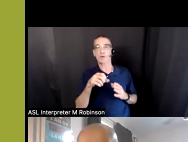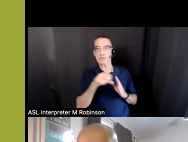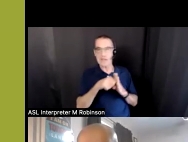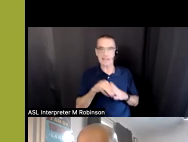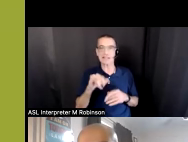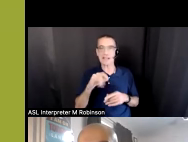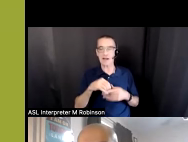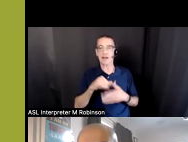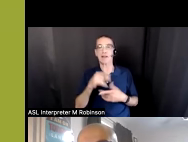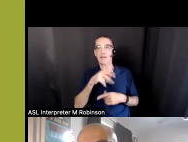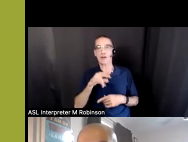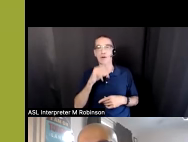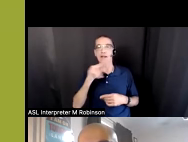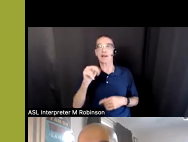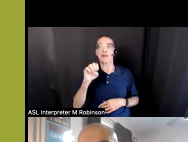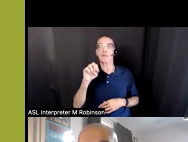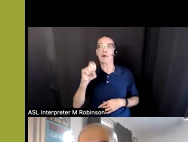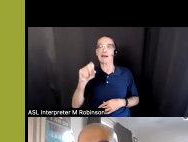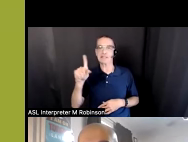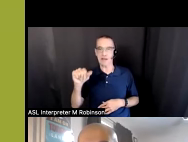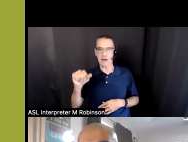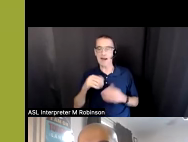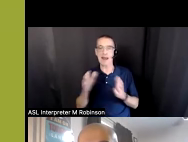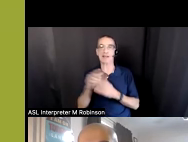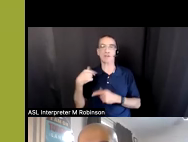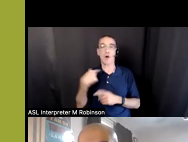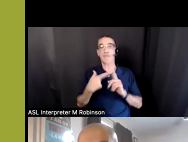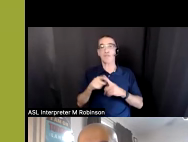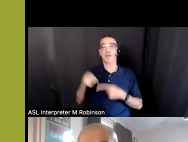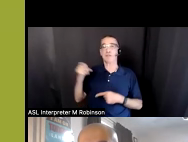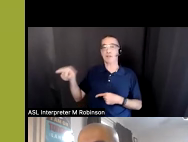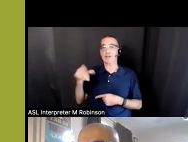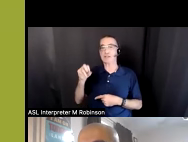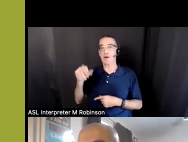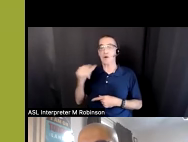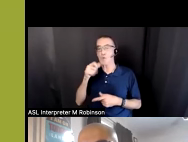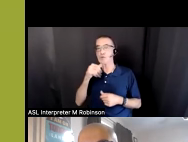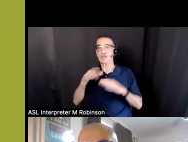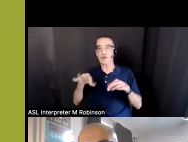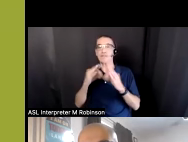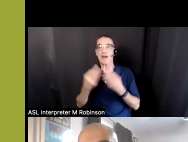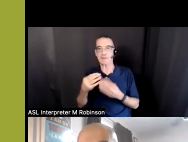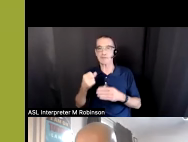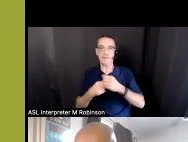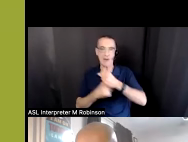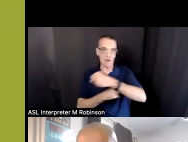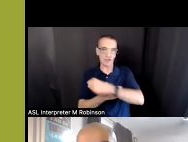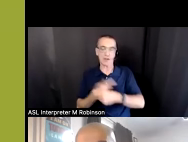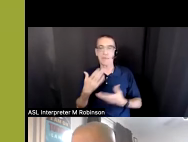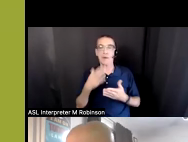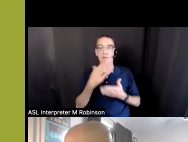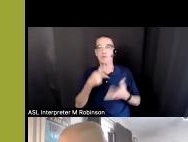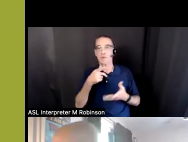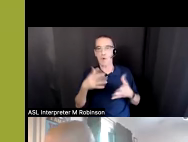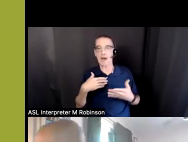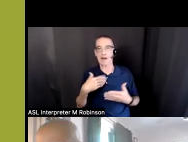Thrive universe, which is Nebraska, and asked our friend there, Sarah Riffle, who's at the Nebraska Children and Families Foundation. I hope maybe some of you have had